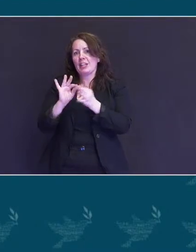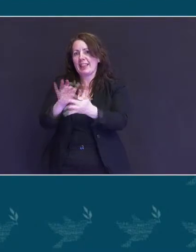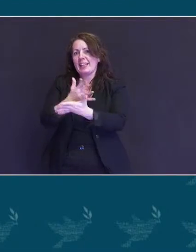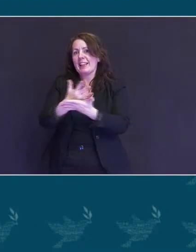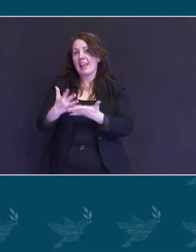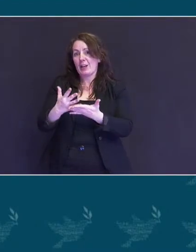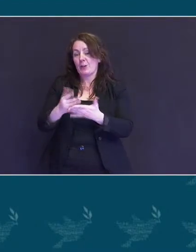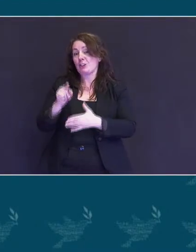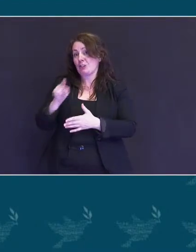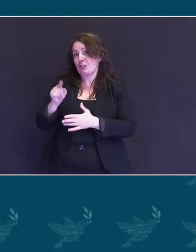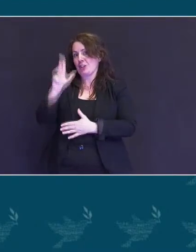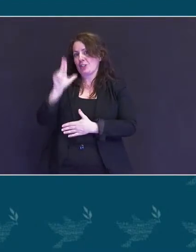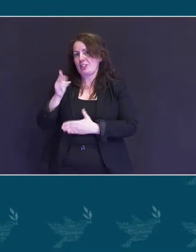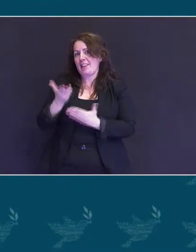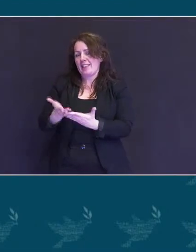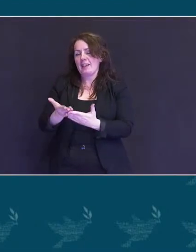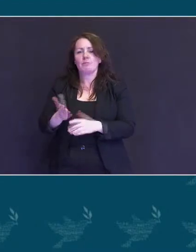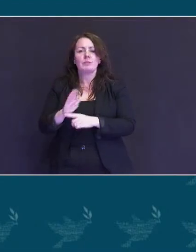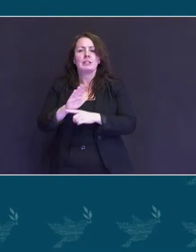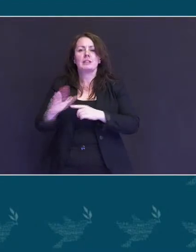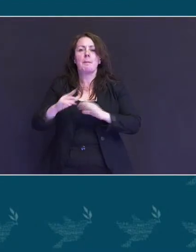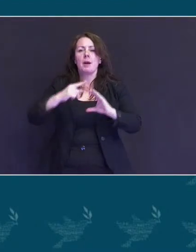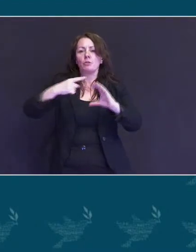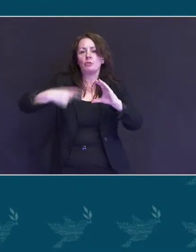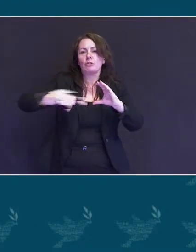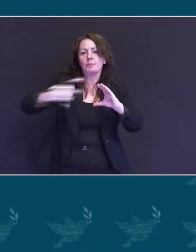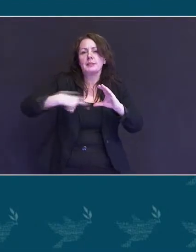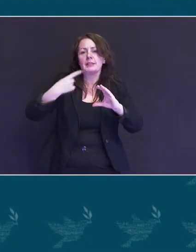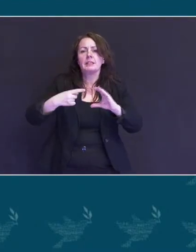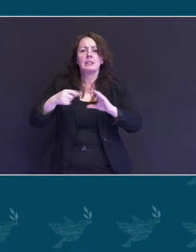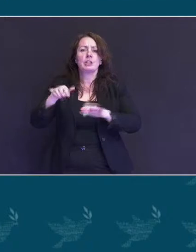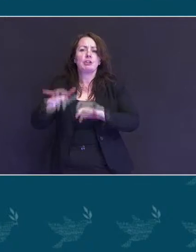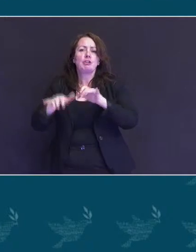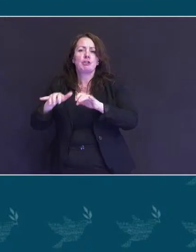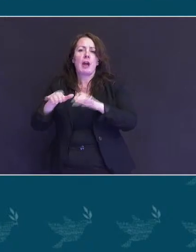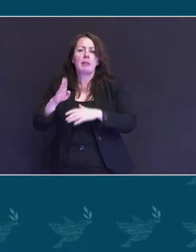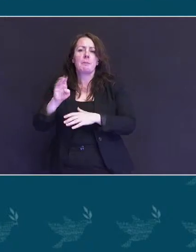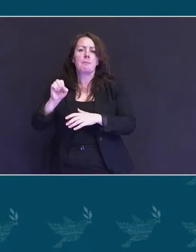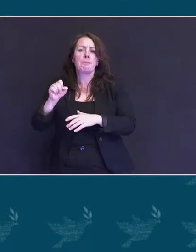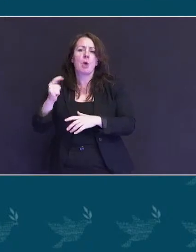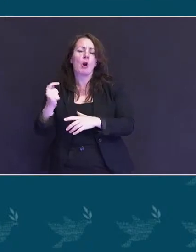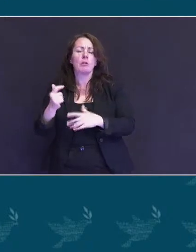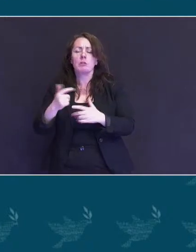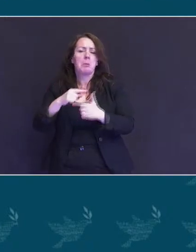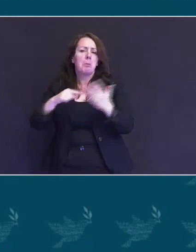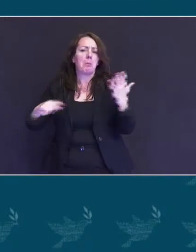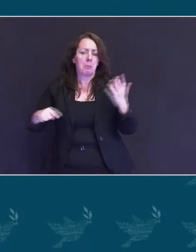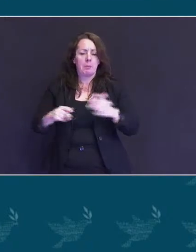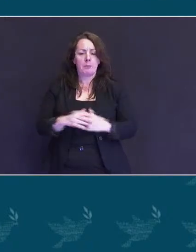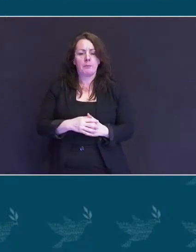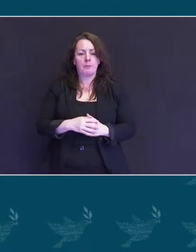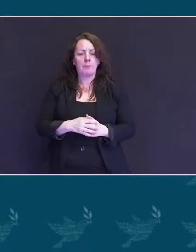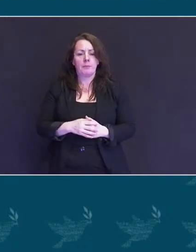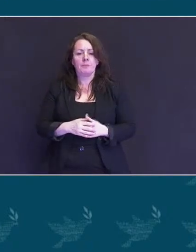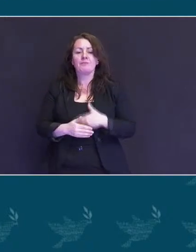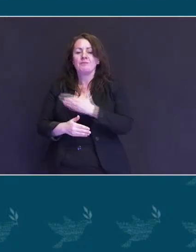chatbots, wherein you were using like your storytelling methodology,